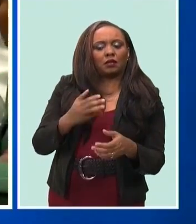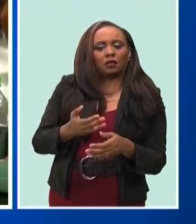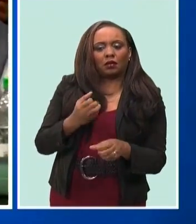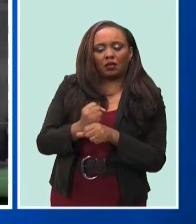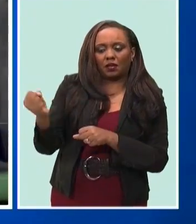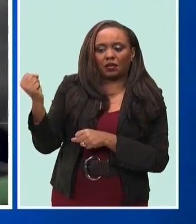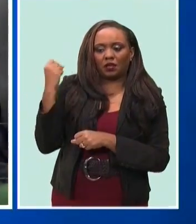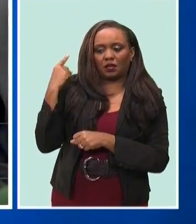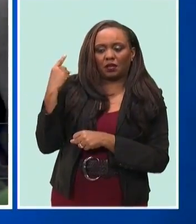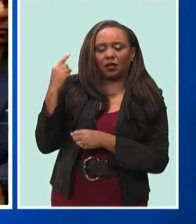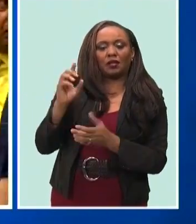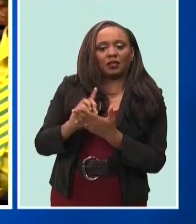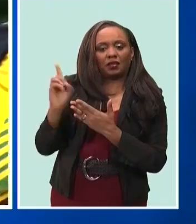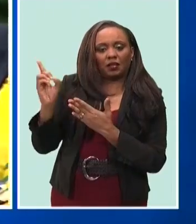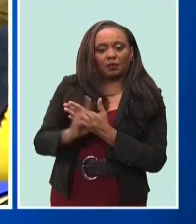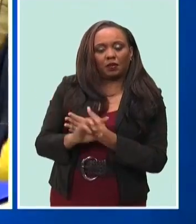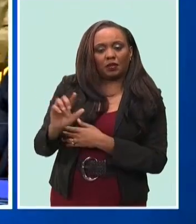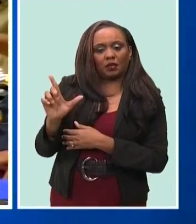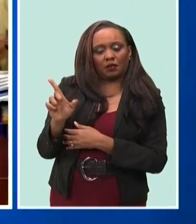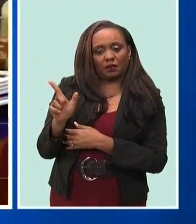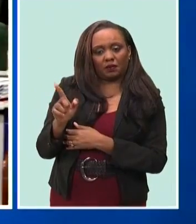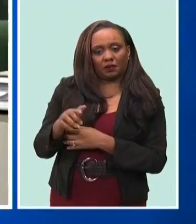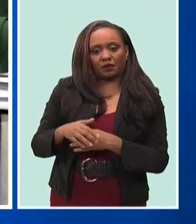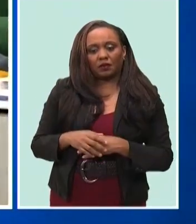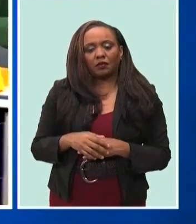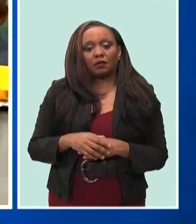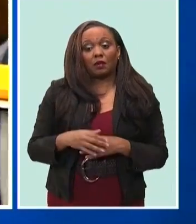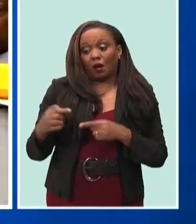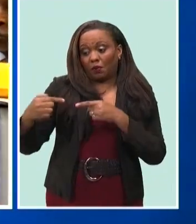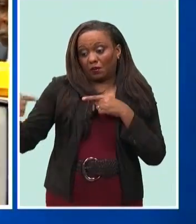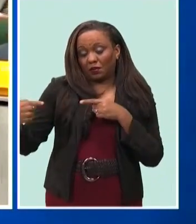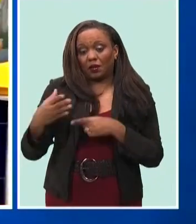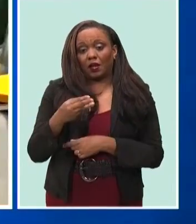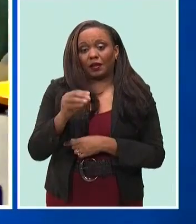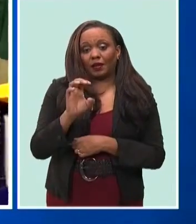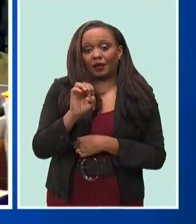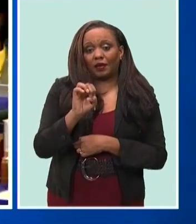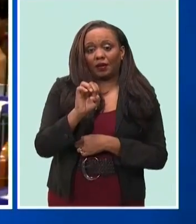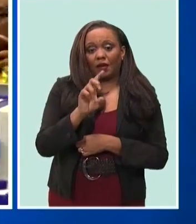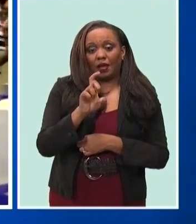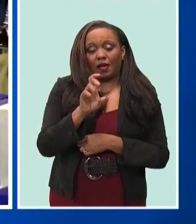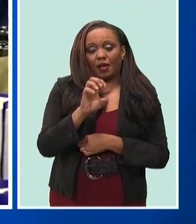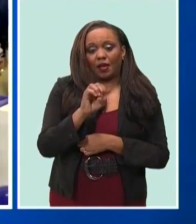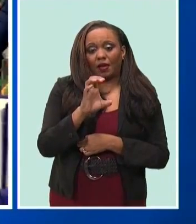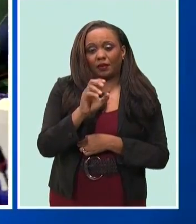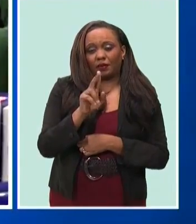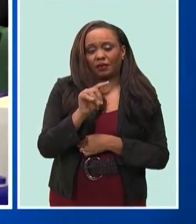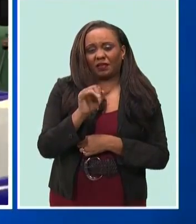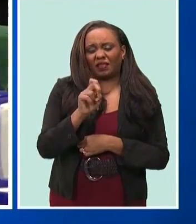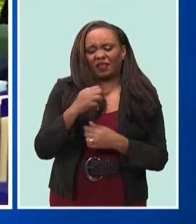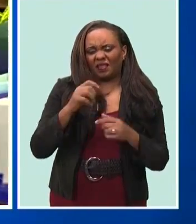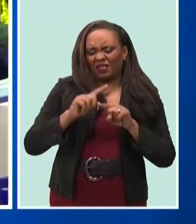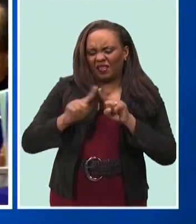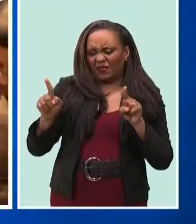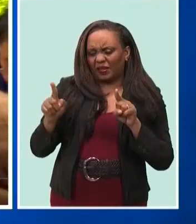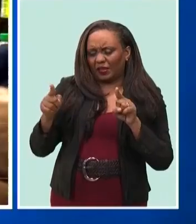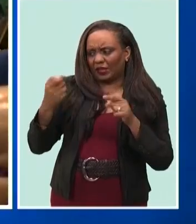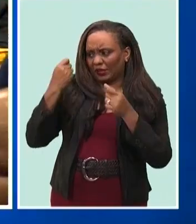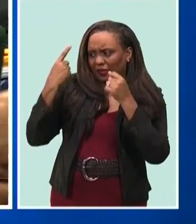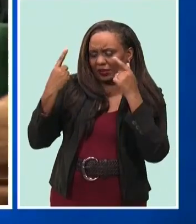December 21. The executive and the opposition have varying interpretations of the legislation